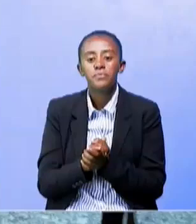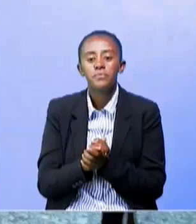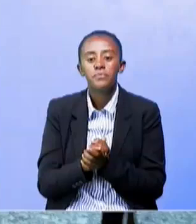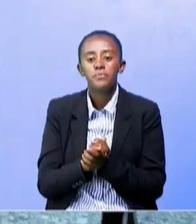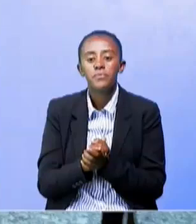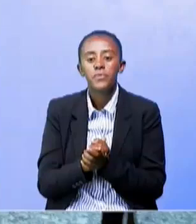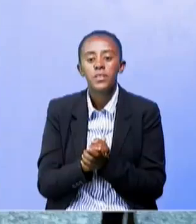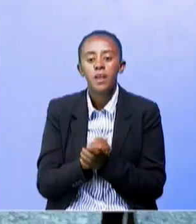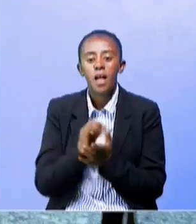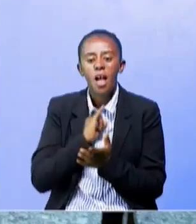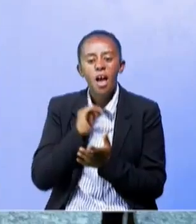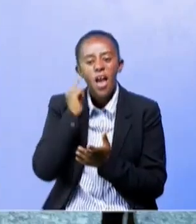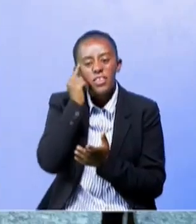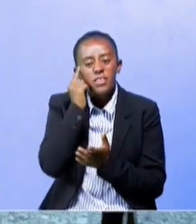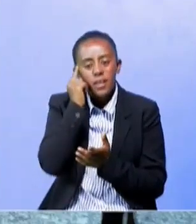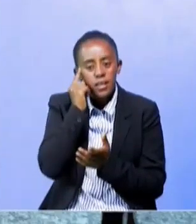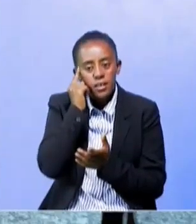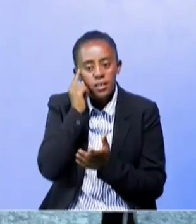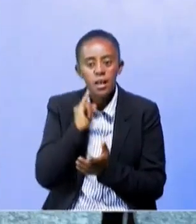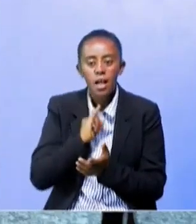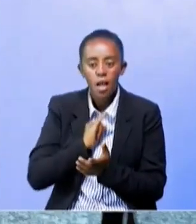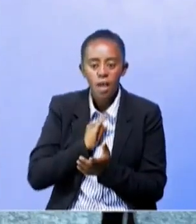I think,